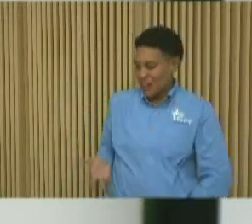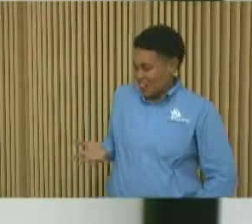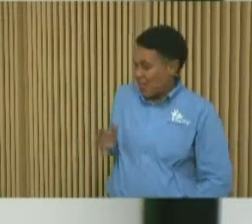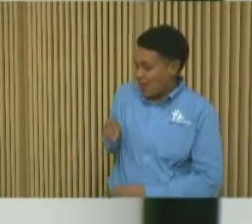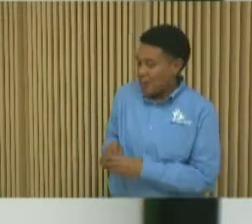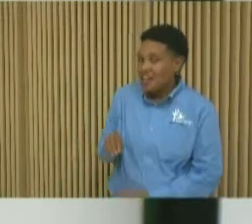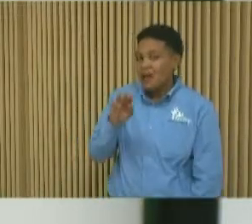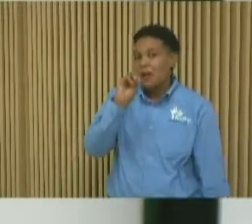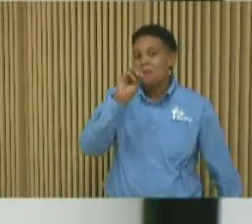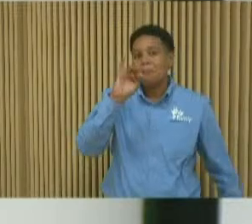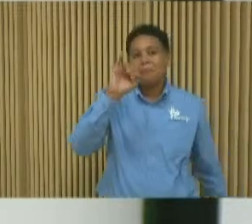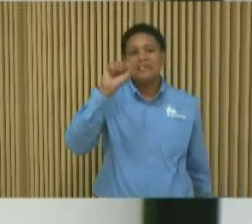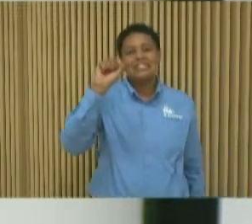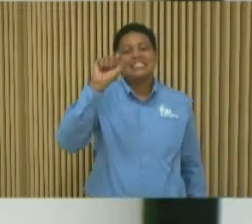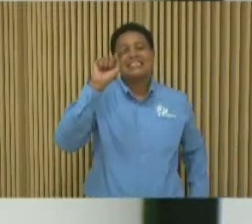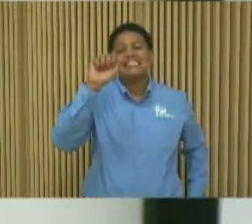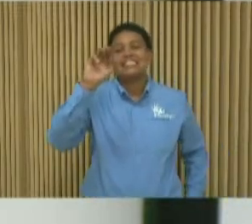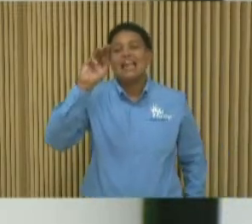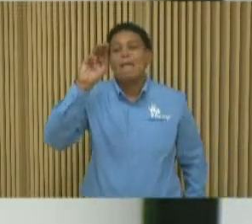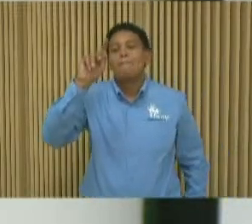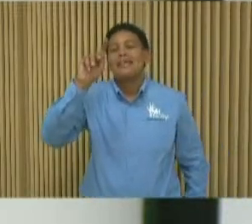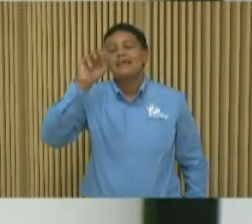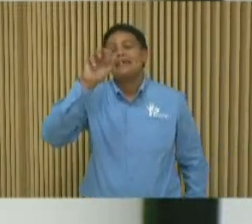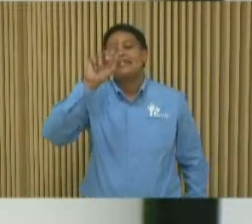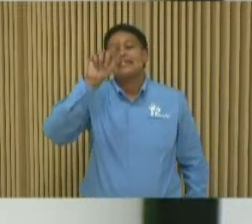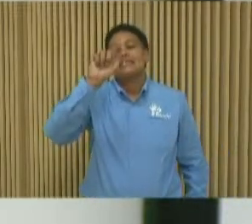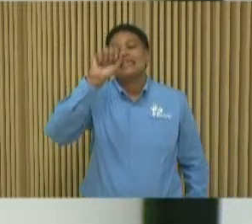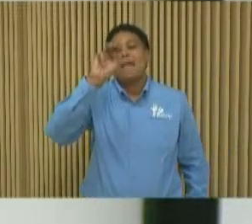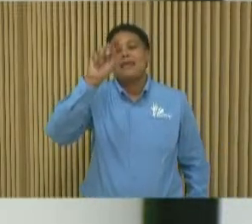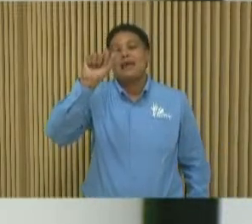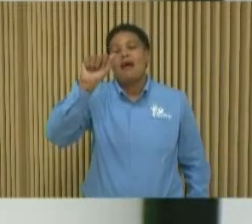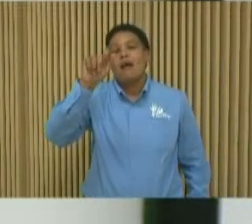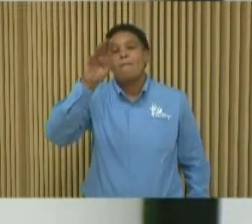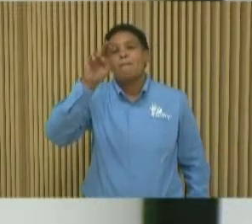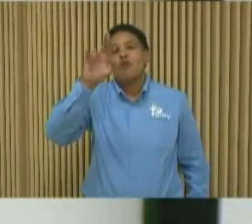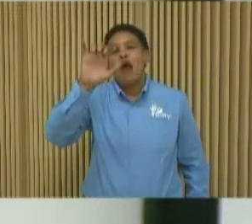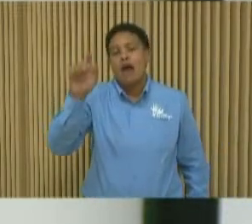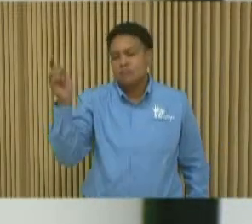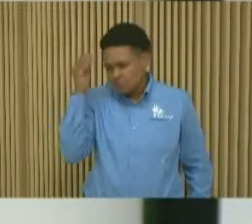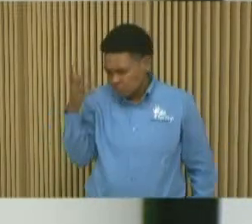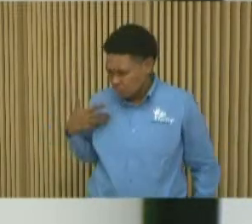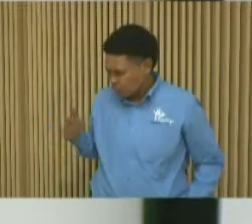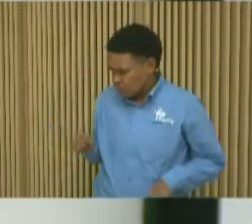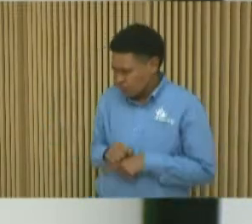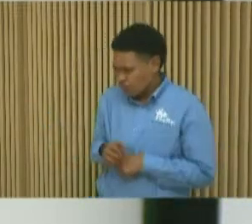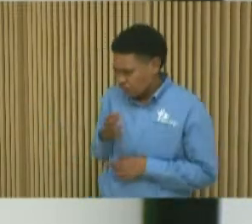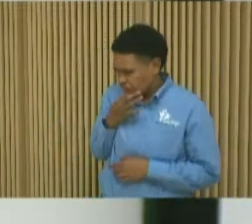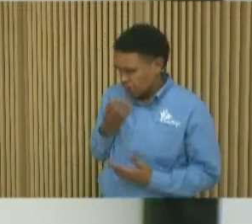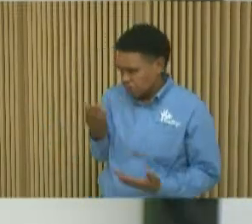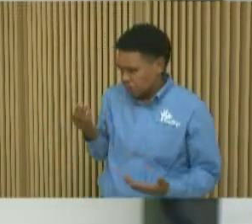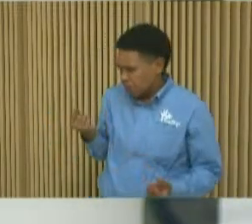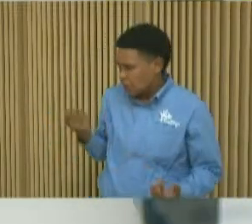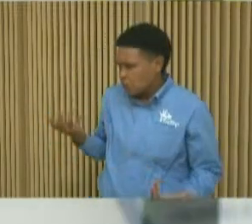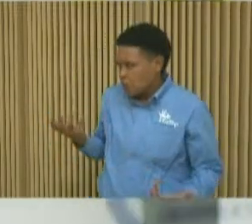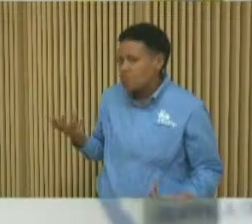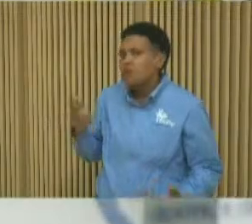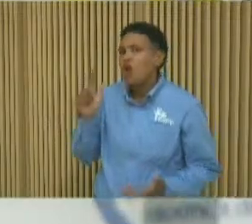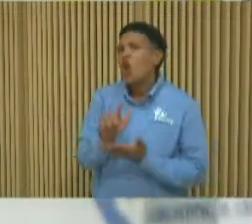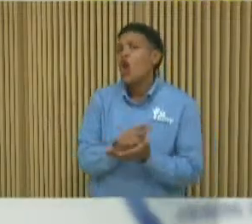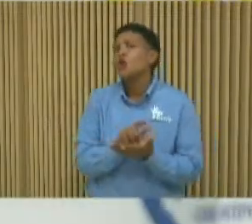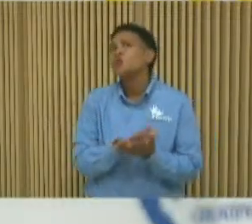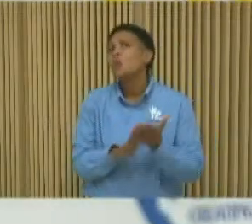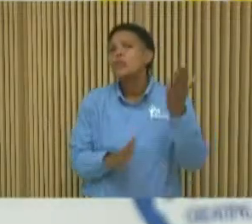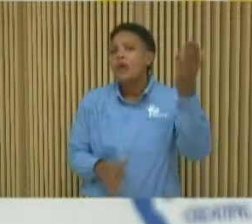Ms. Tamika Bryce. Welcome. So tell us about some of the training you have experienced. at the law